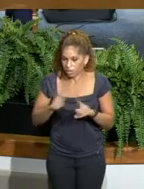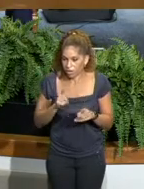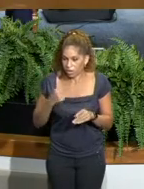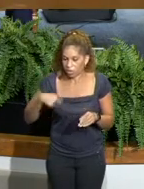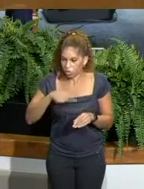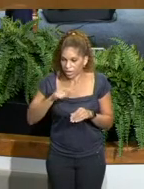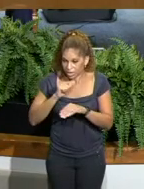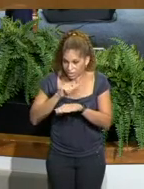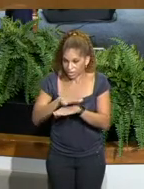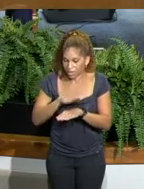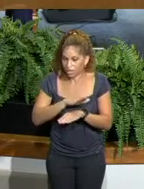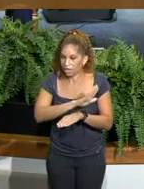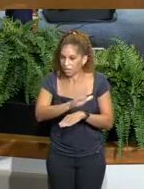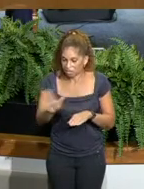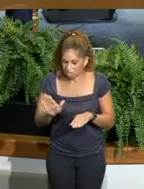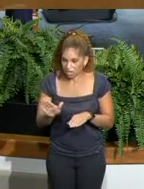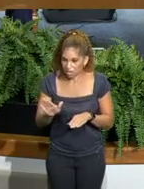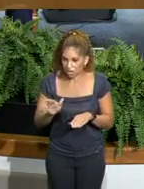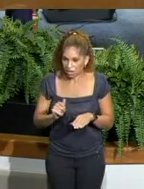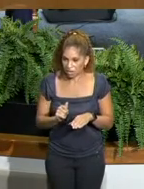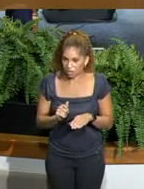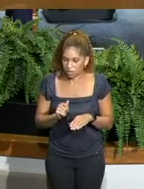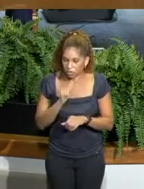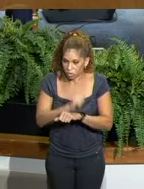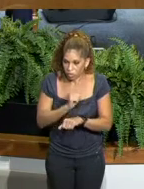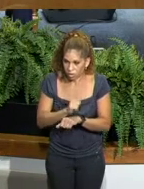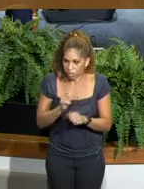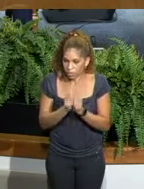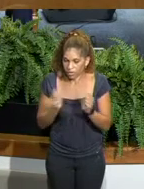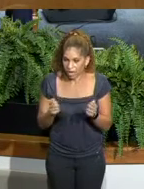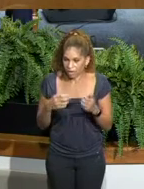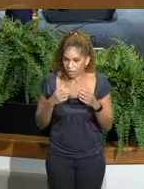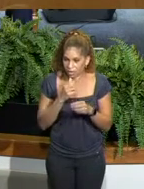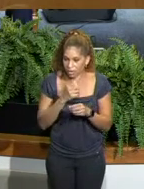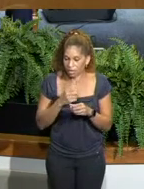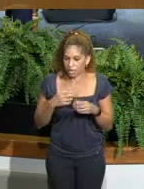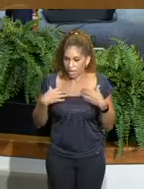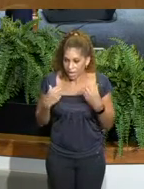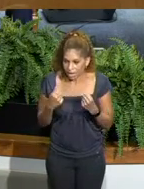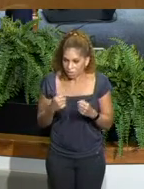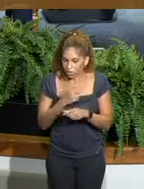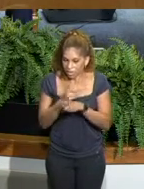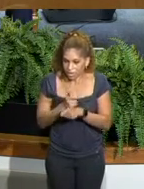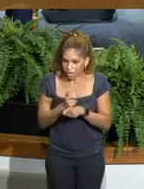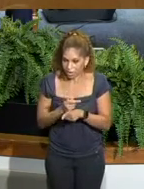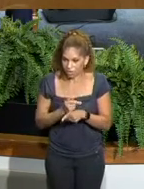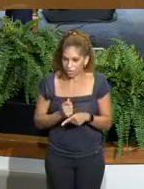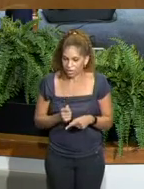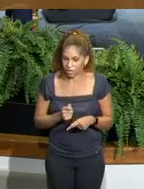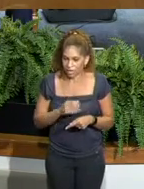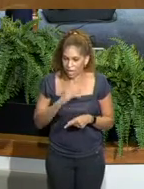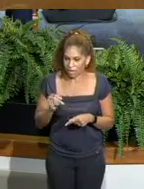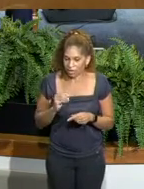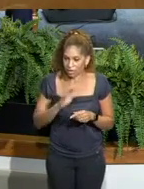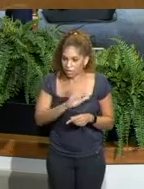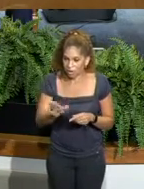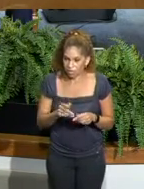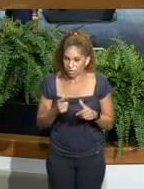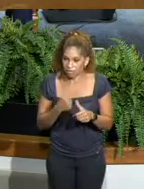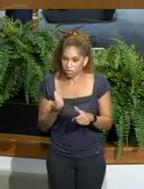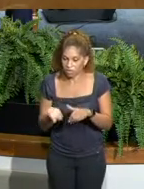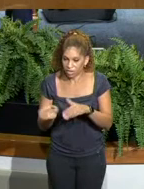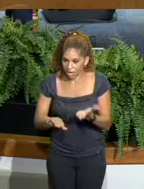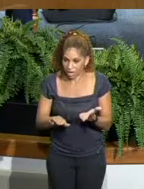the first to get sick, the first to die. We know. We know that during this period of